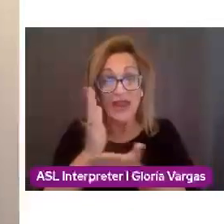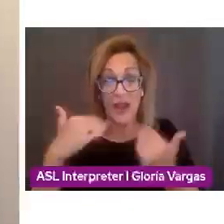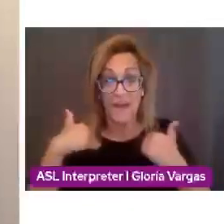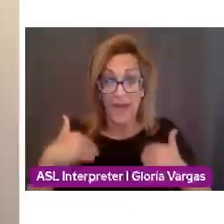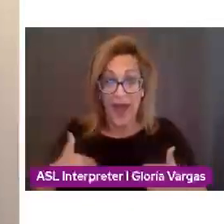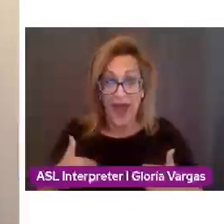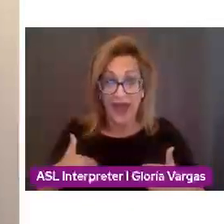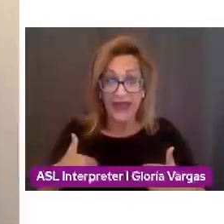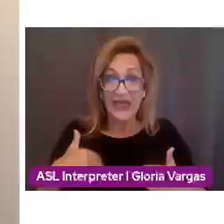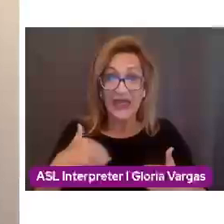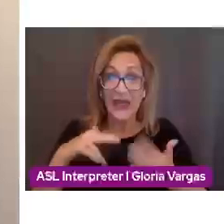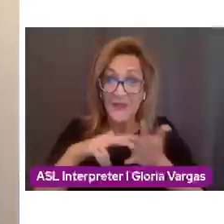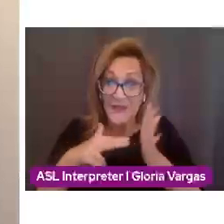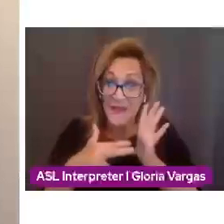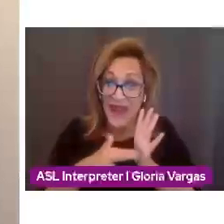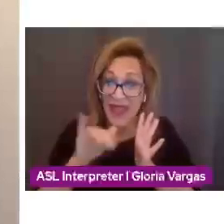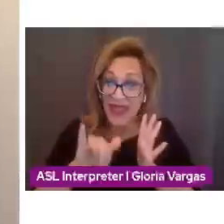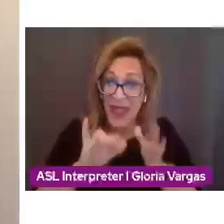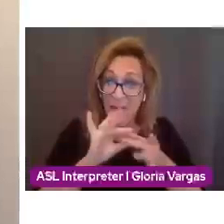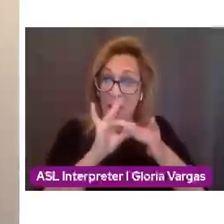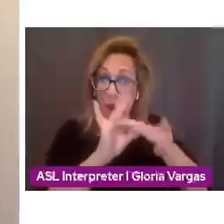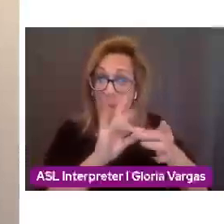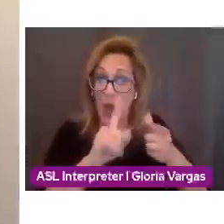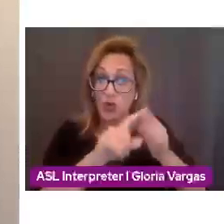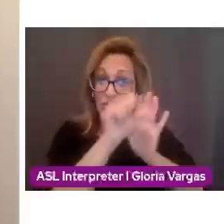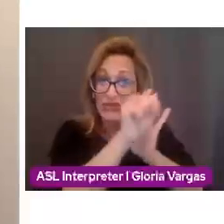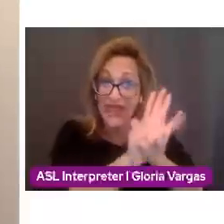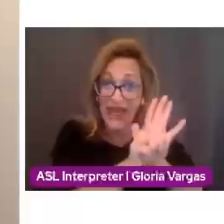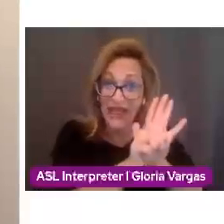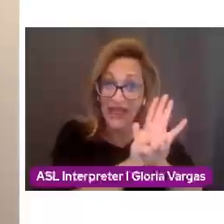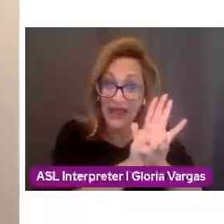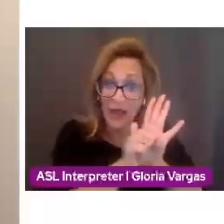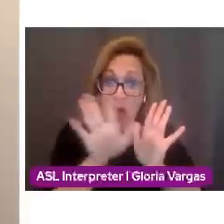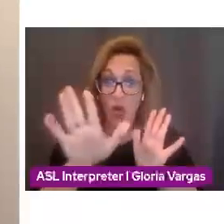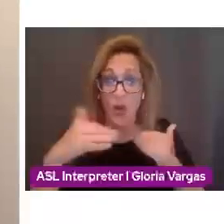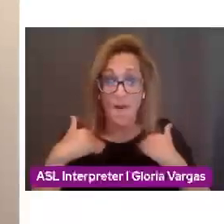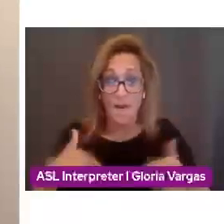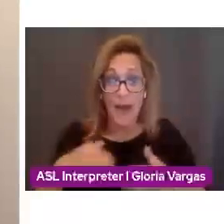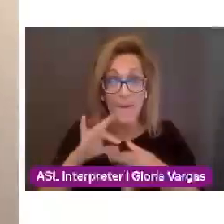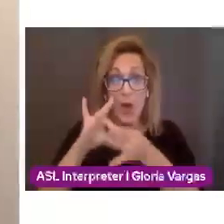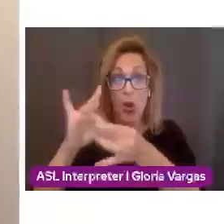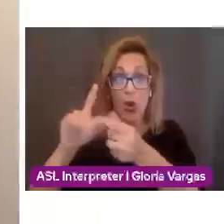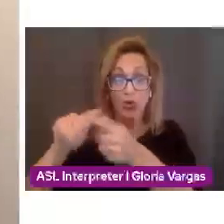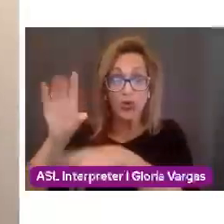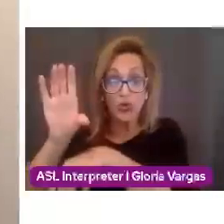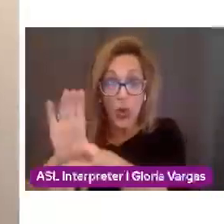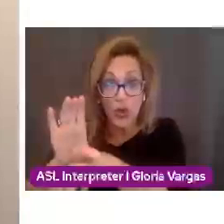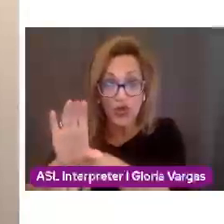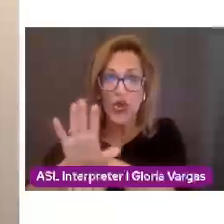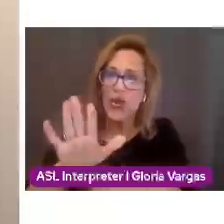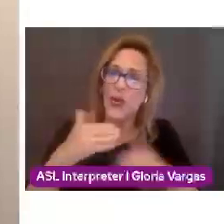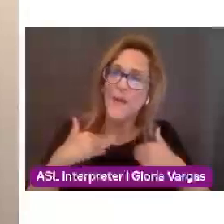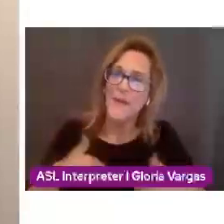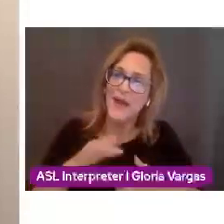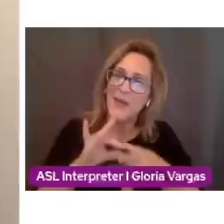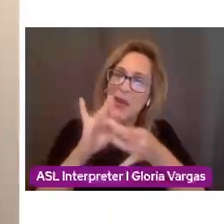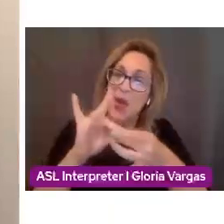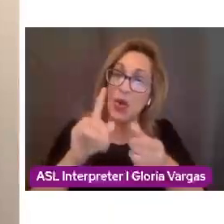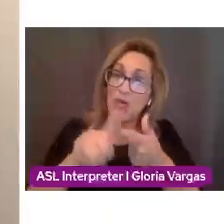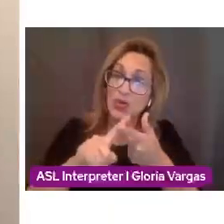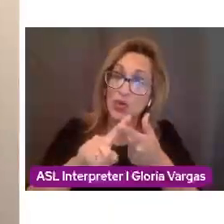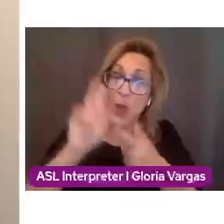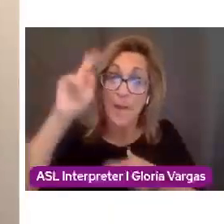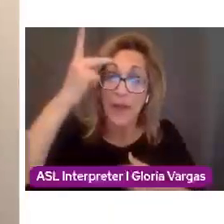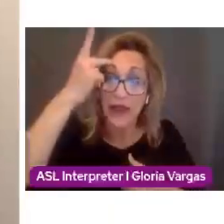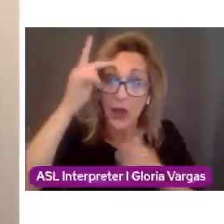It does not belong to the state. It does not belong to a church. It does not belong to a politician. It belongs to you.